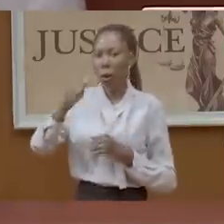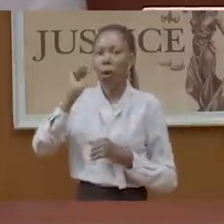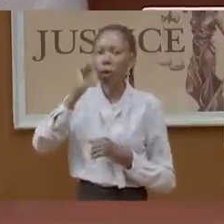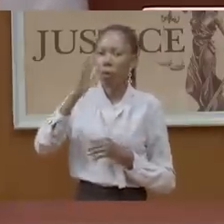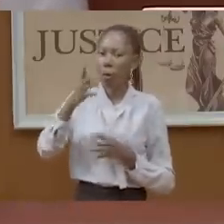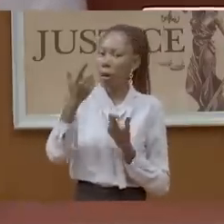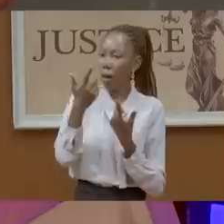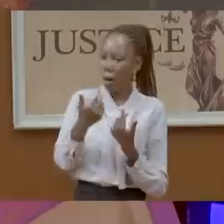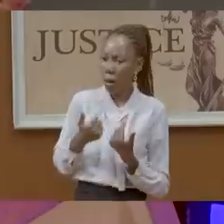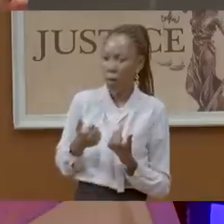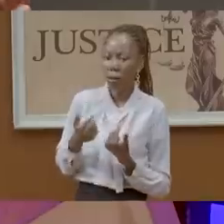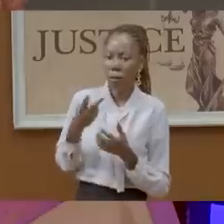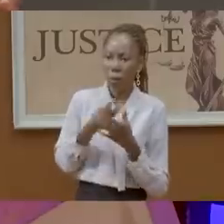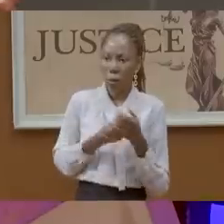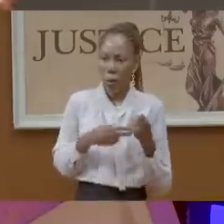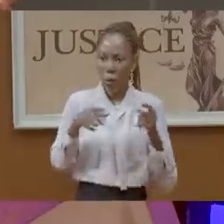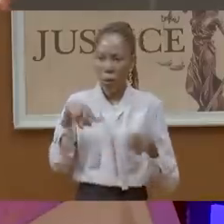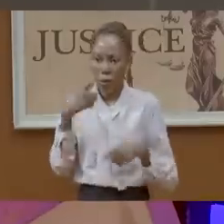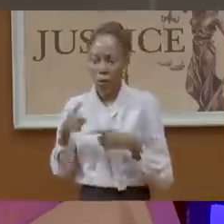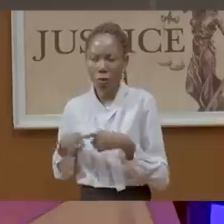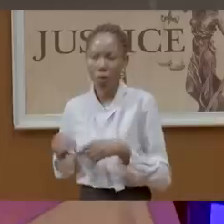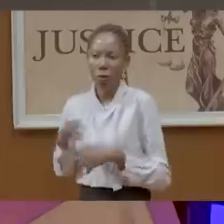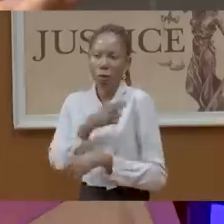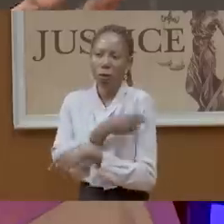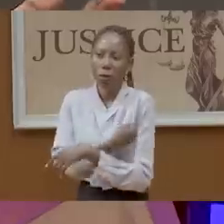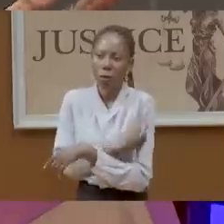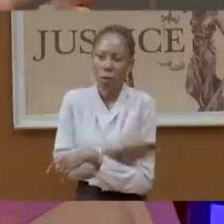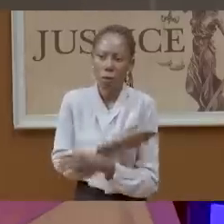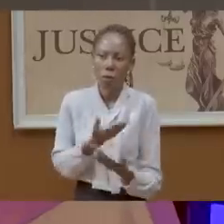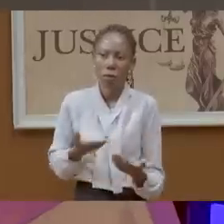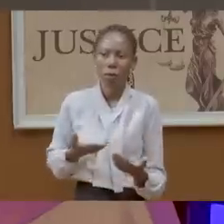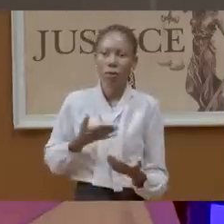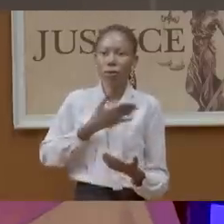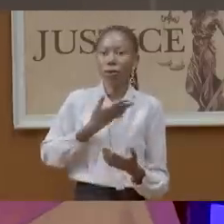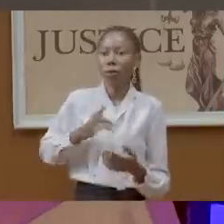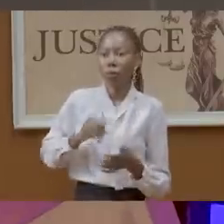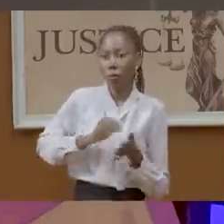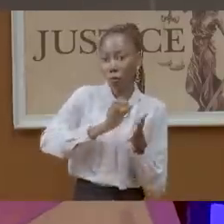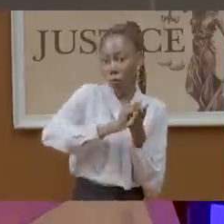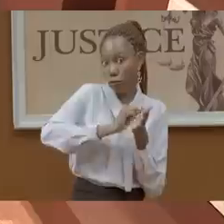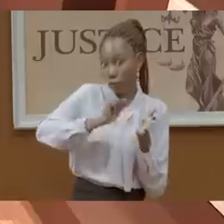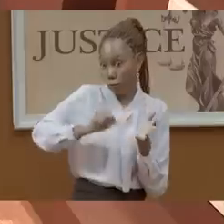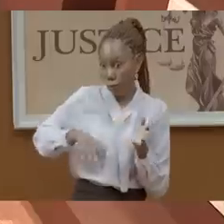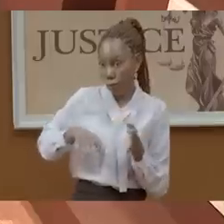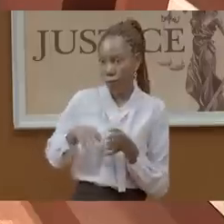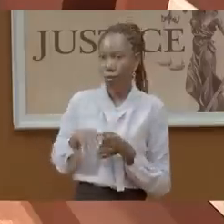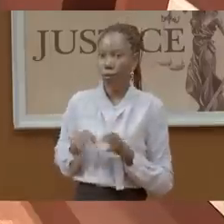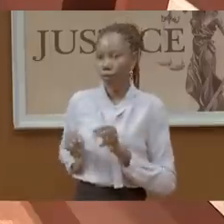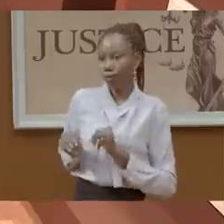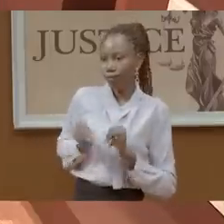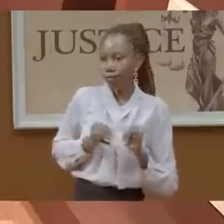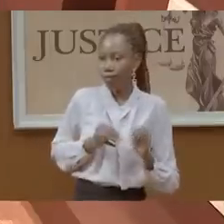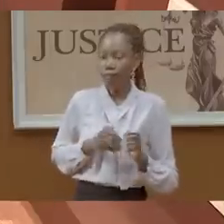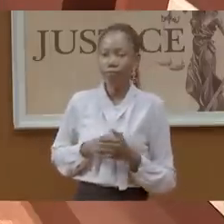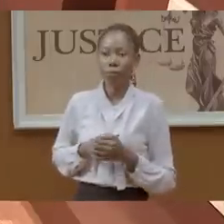we went to the hospital and she had the evacuation as I thought. And when we slept,